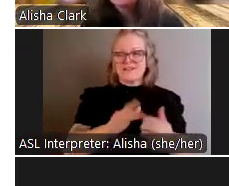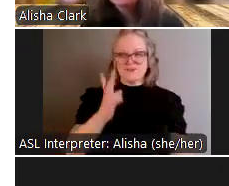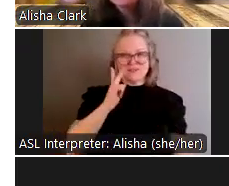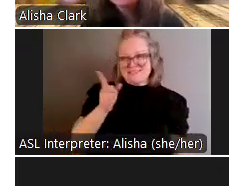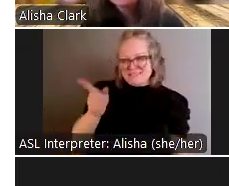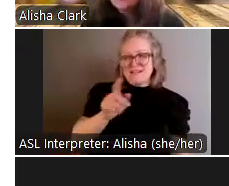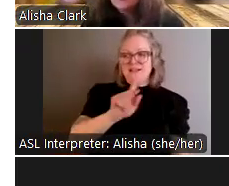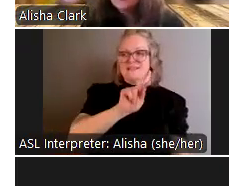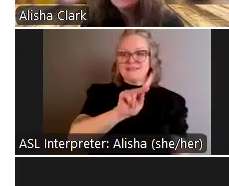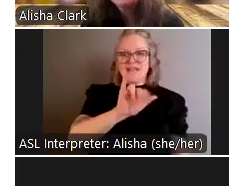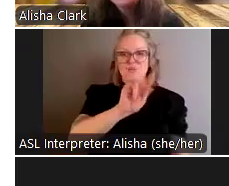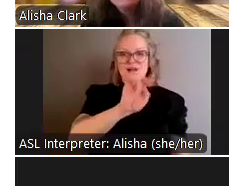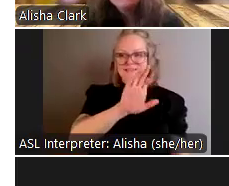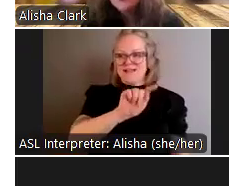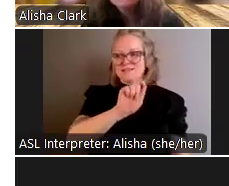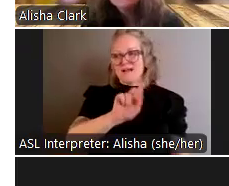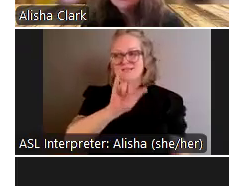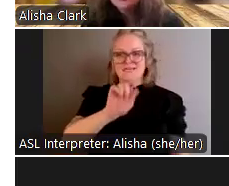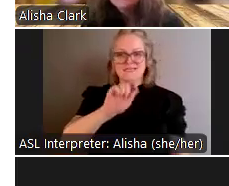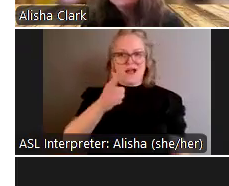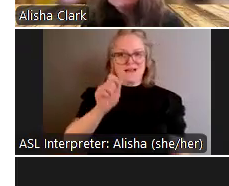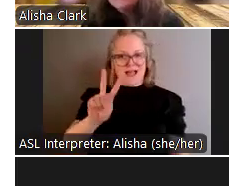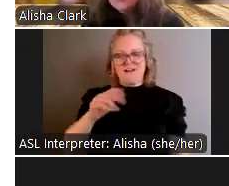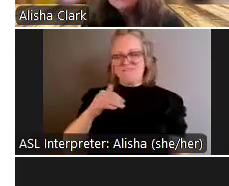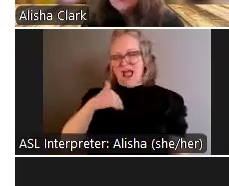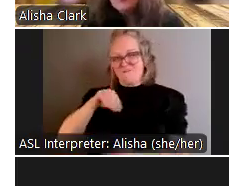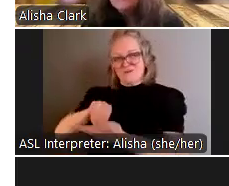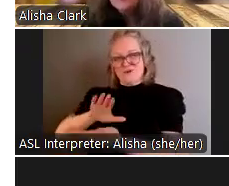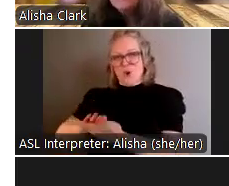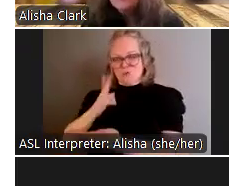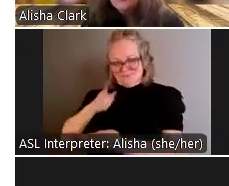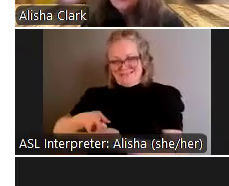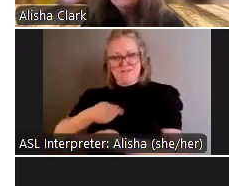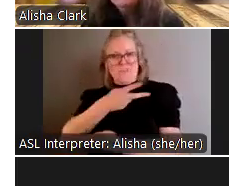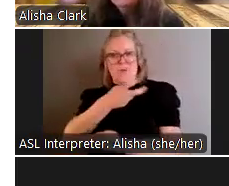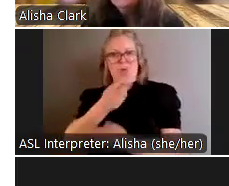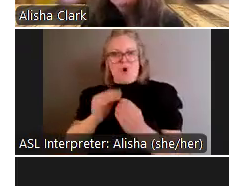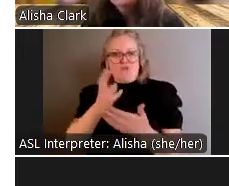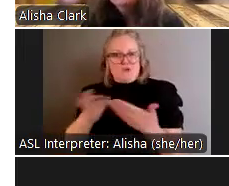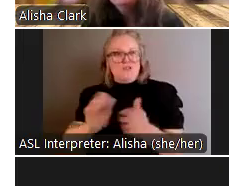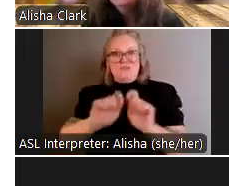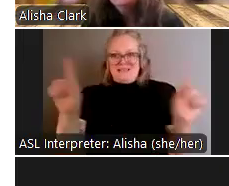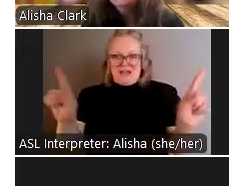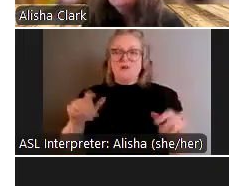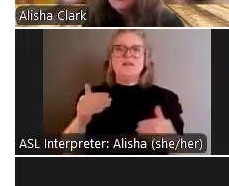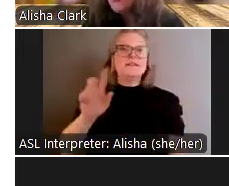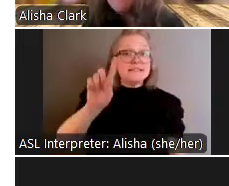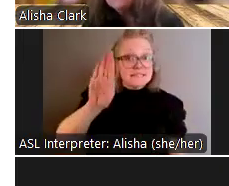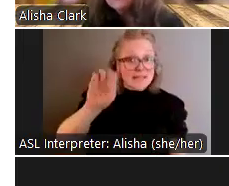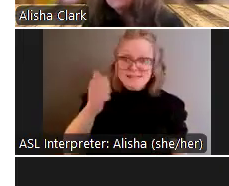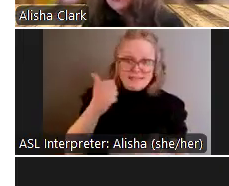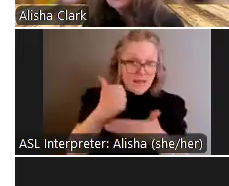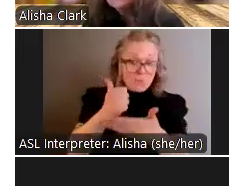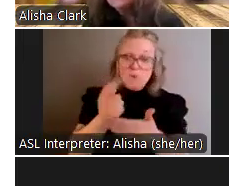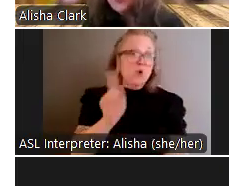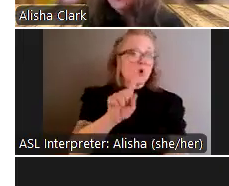Connect resources to send out. DCBS can help you. You can go to any local office